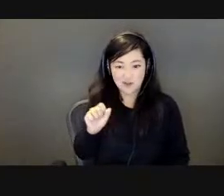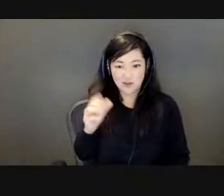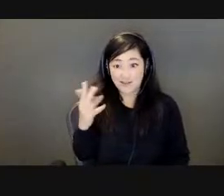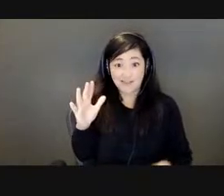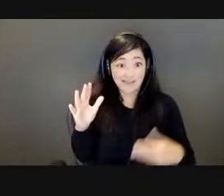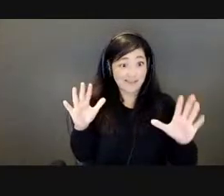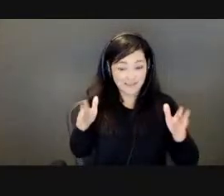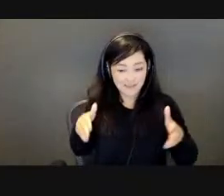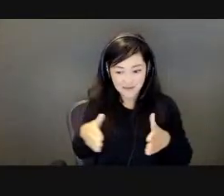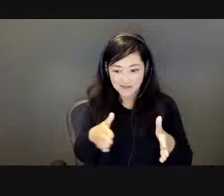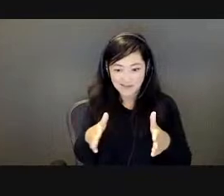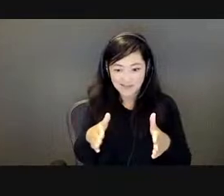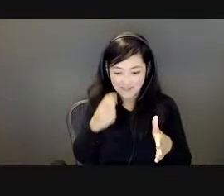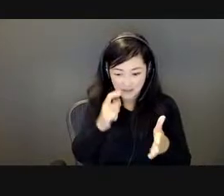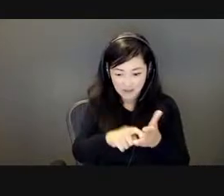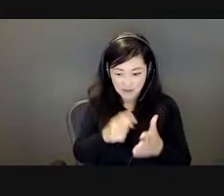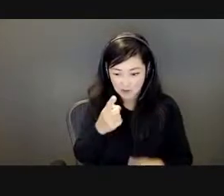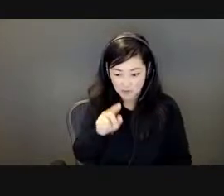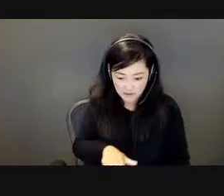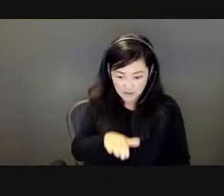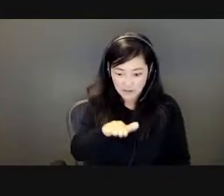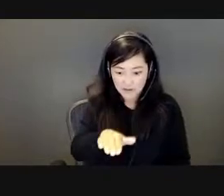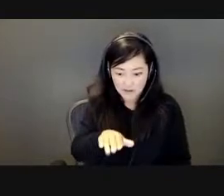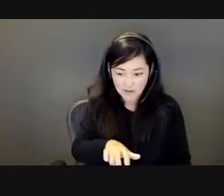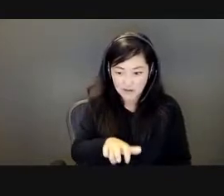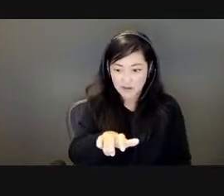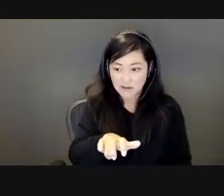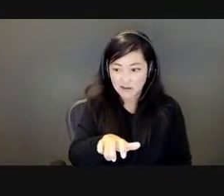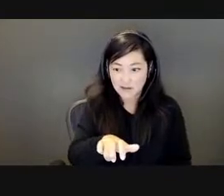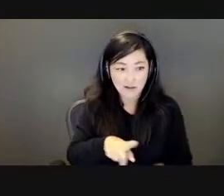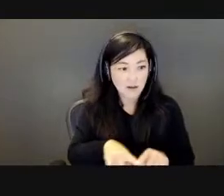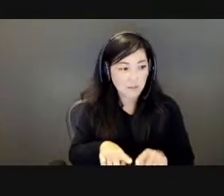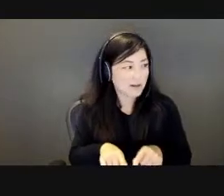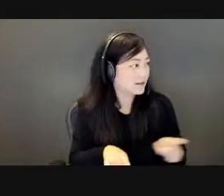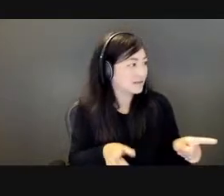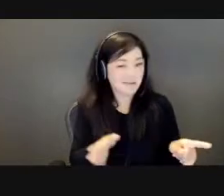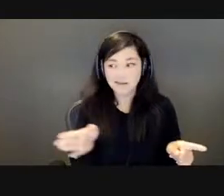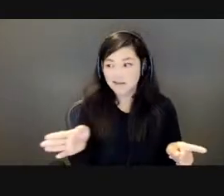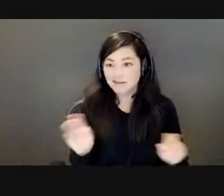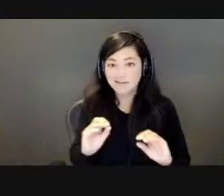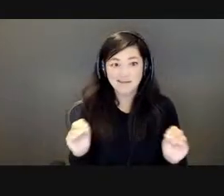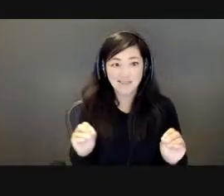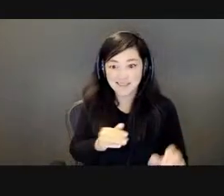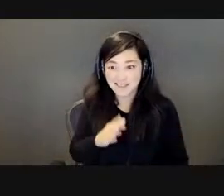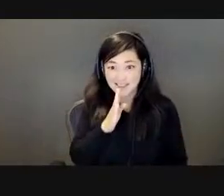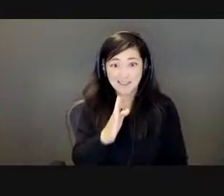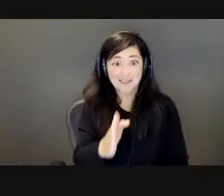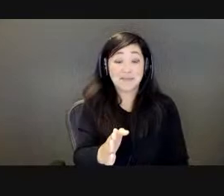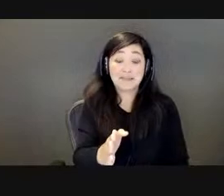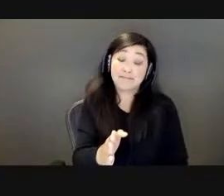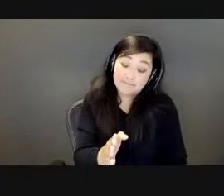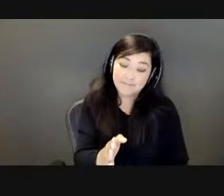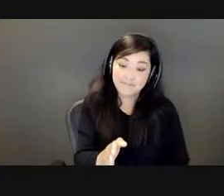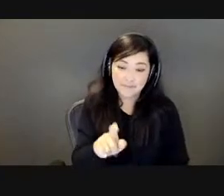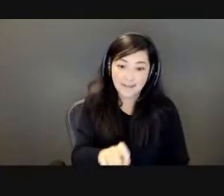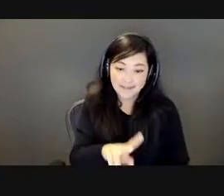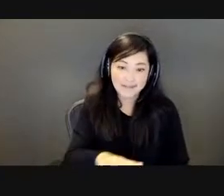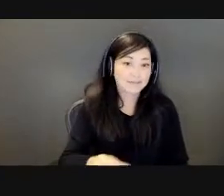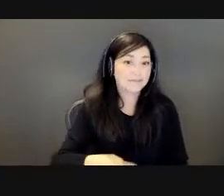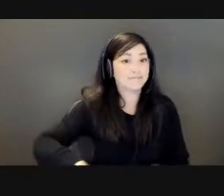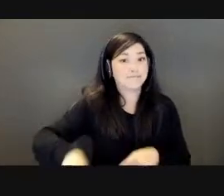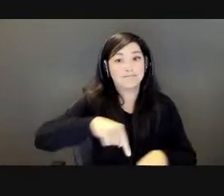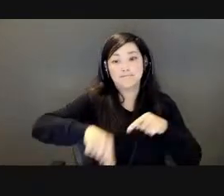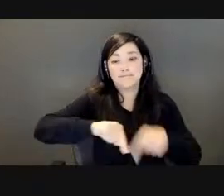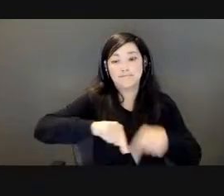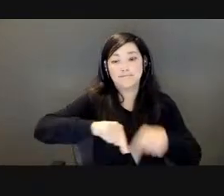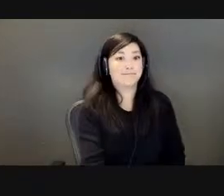got this step and there's no alternative path, and now it's literally just turning around and retracing where I came from.